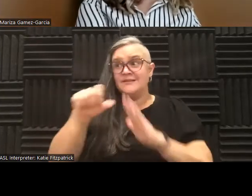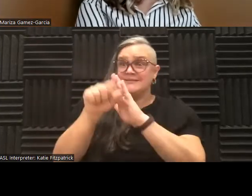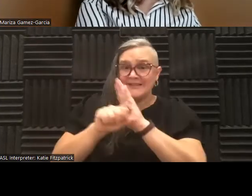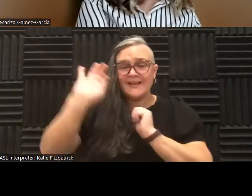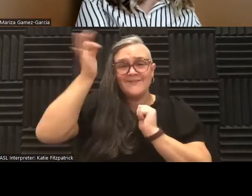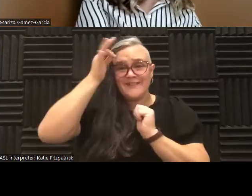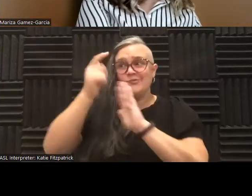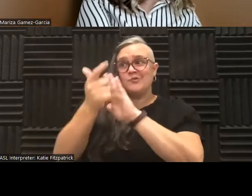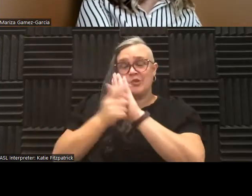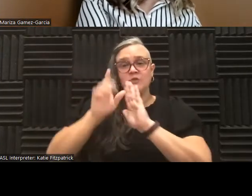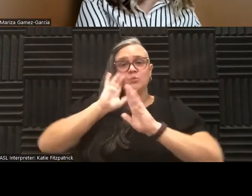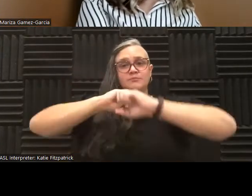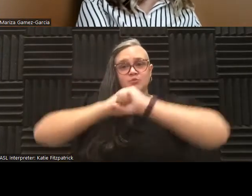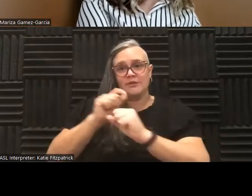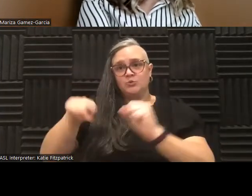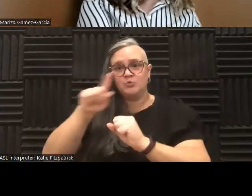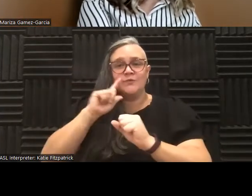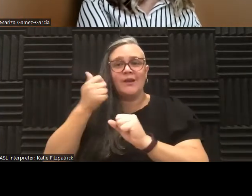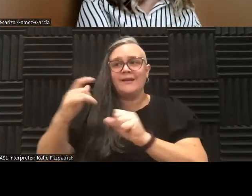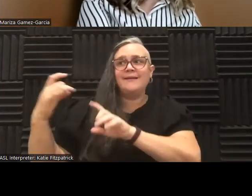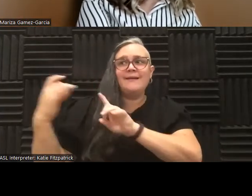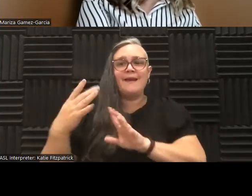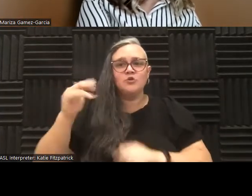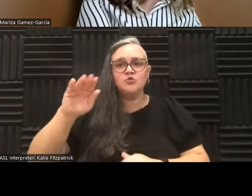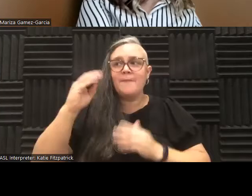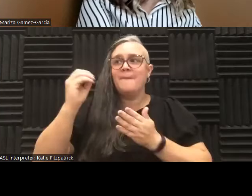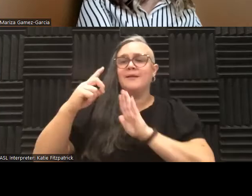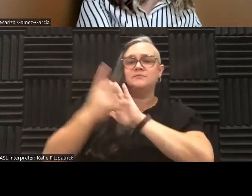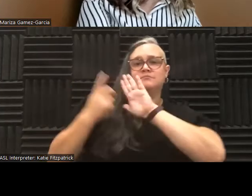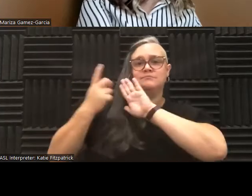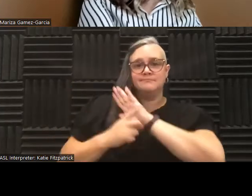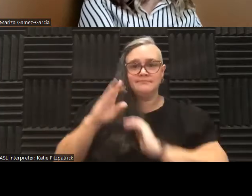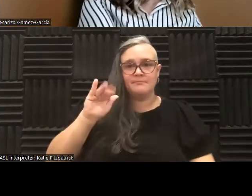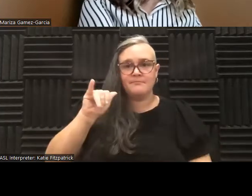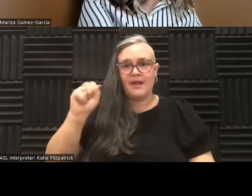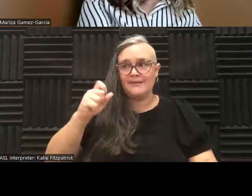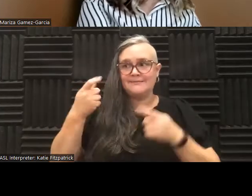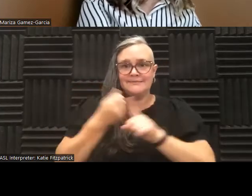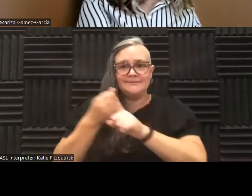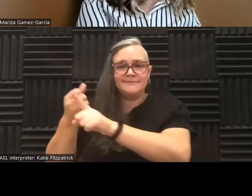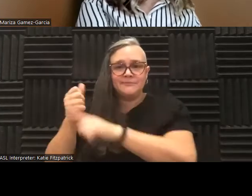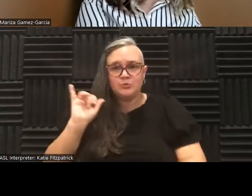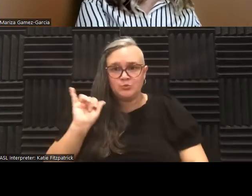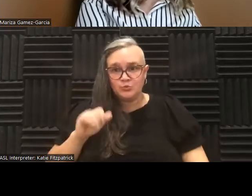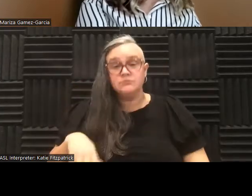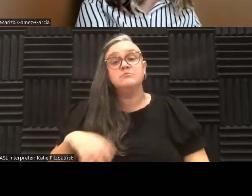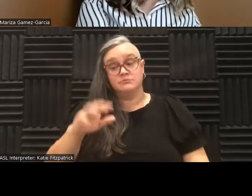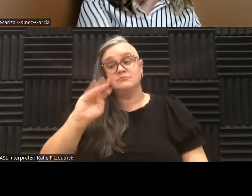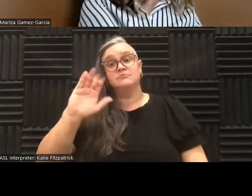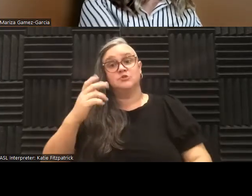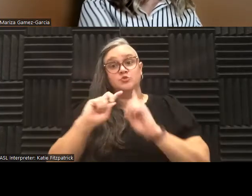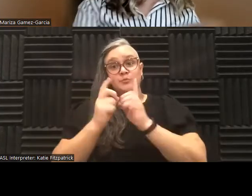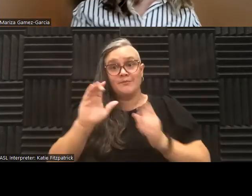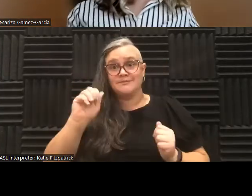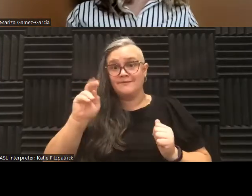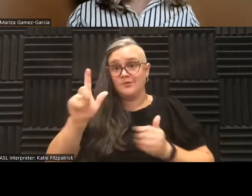laws that protect you against hate crimes and bias incidents? The Michigan Department of Civil Rights and the Michigan Alliance Against